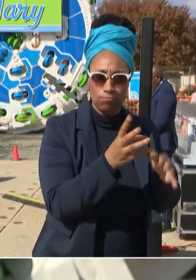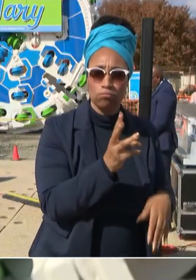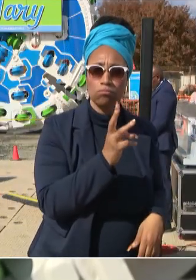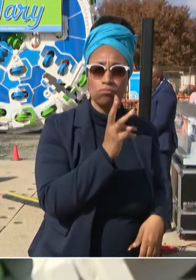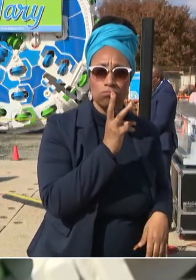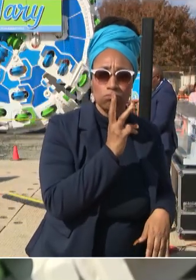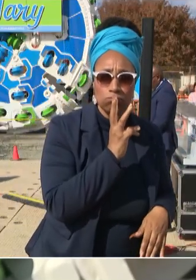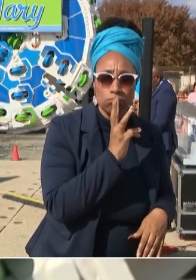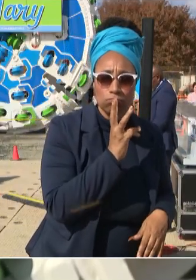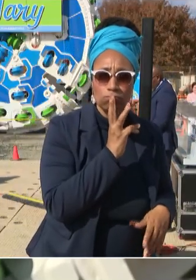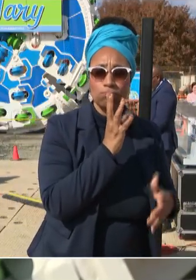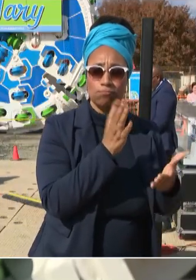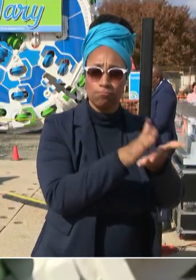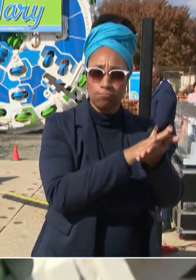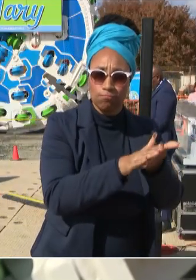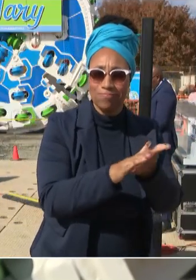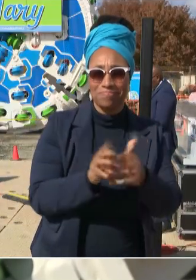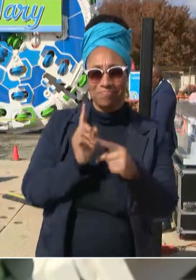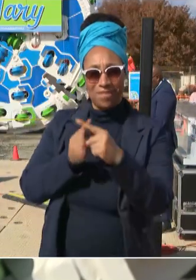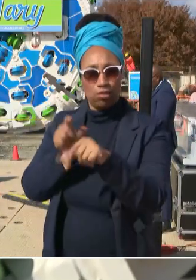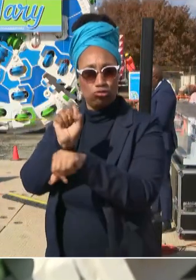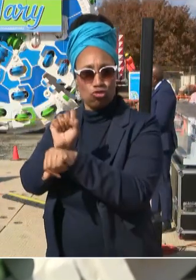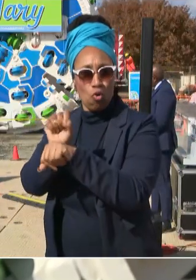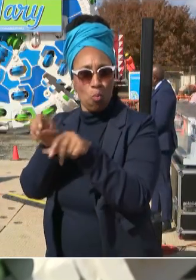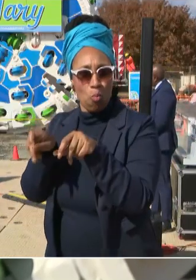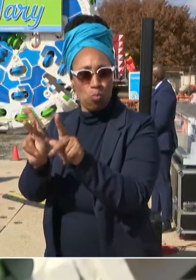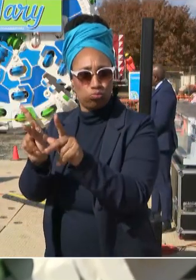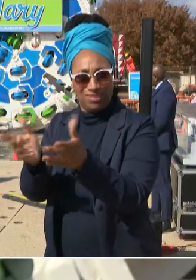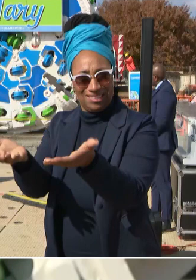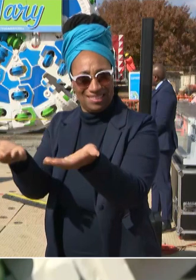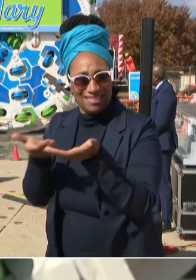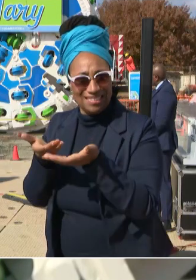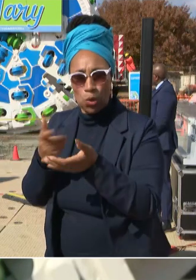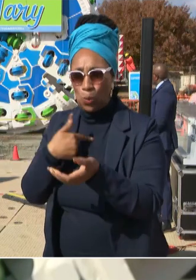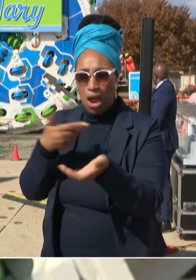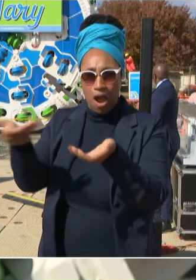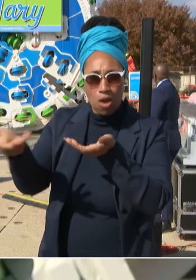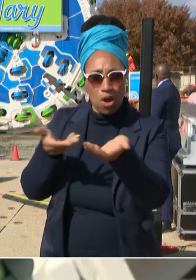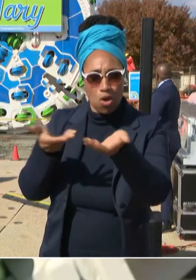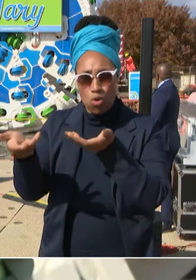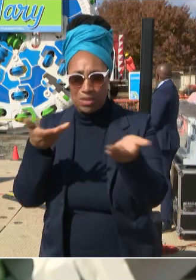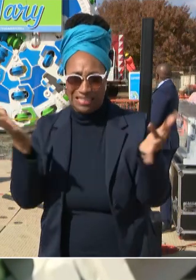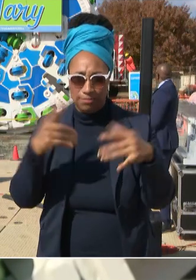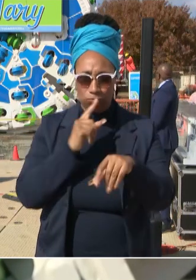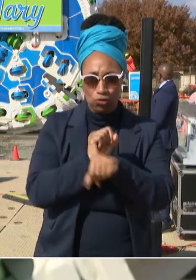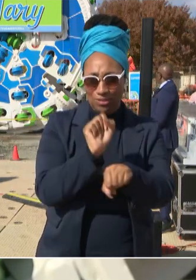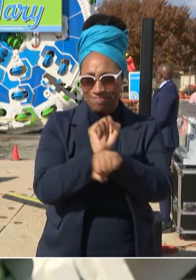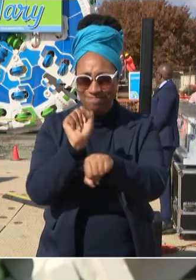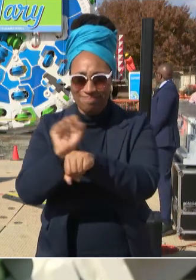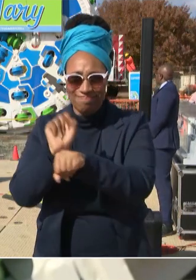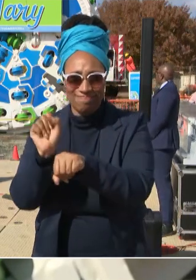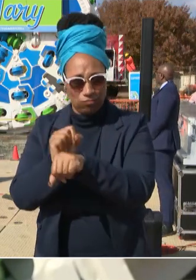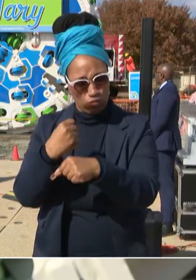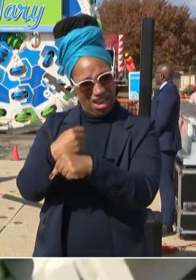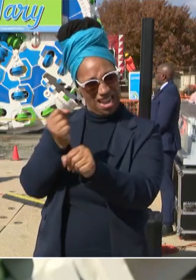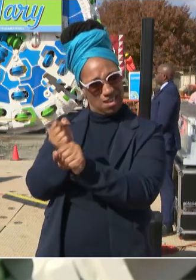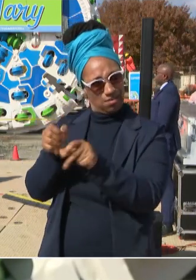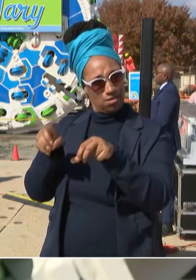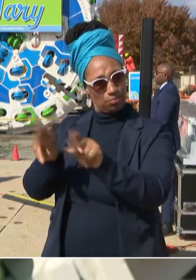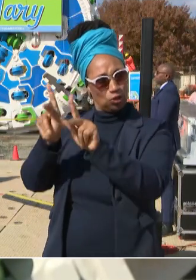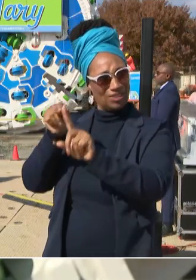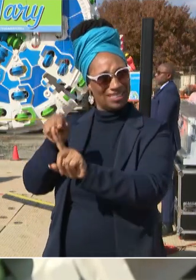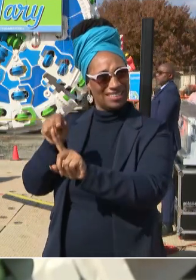shot. They also have established apprenticeship programs like Kirsten mentioned, and they've leveled the playing field for our small women